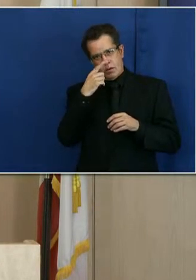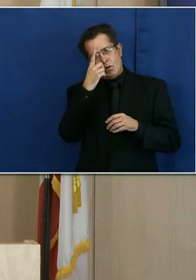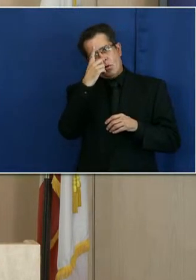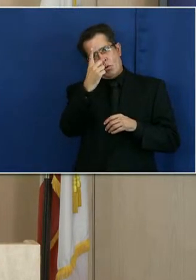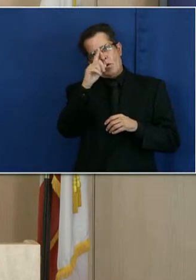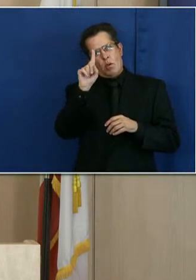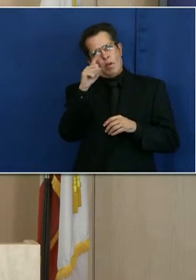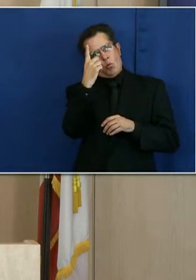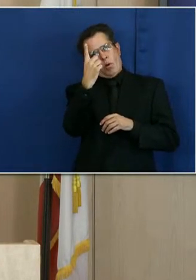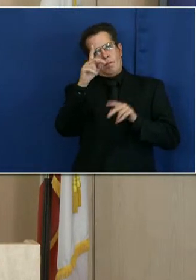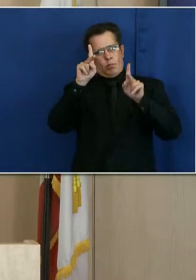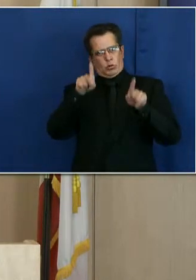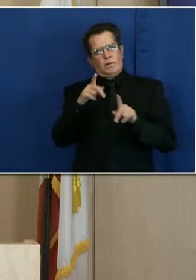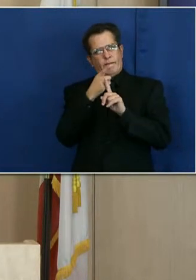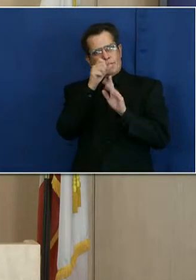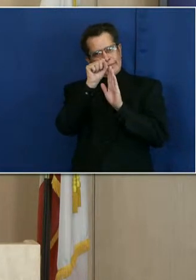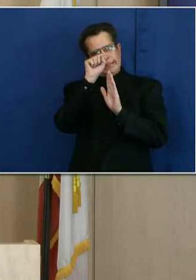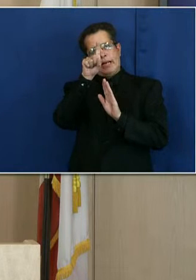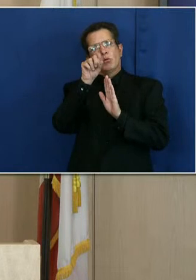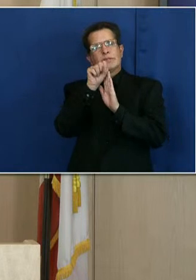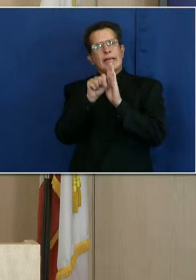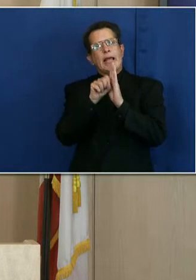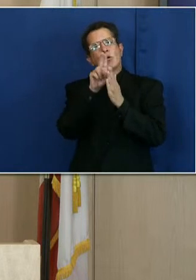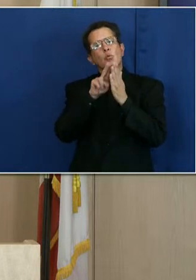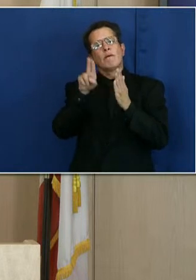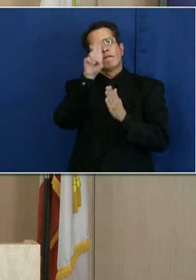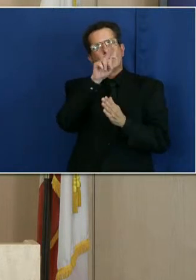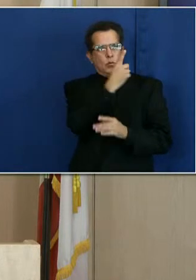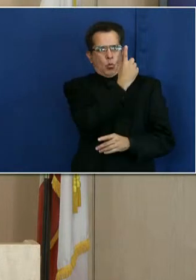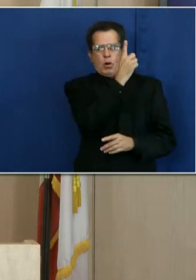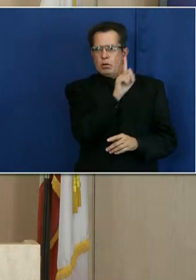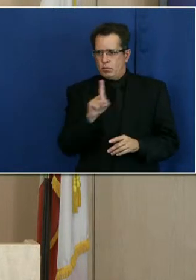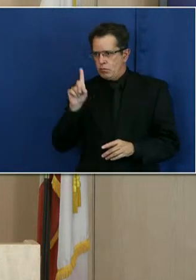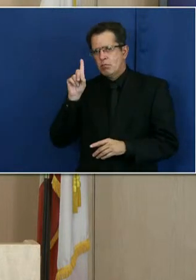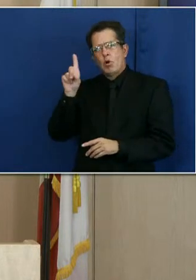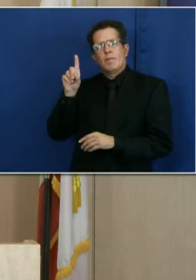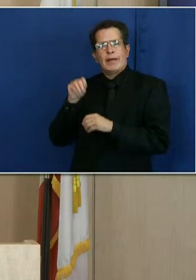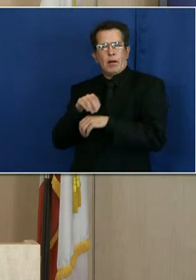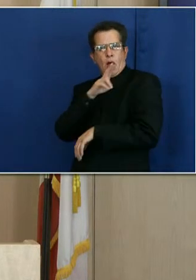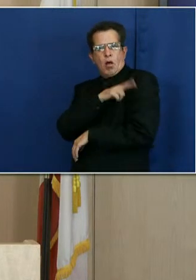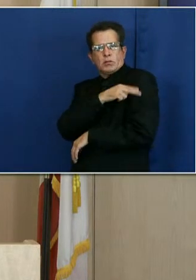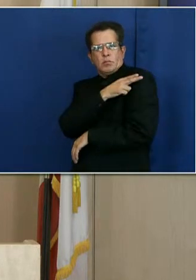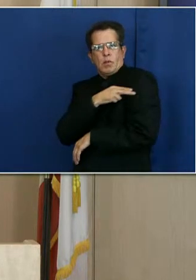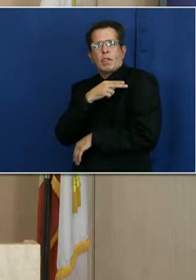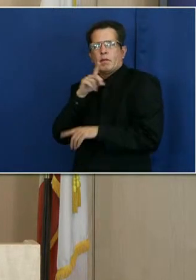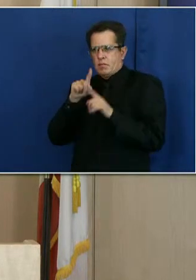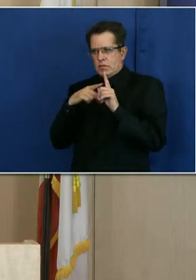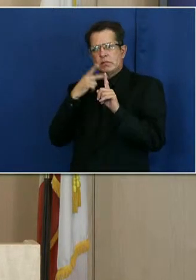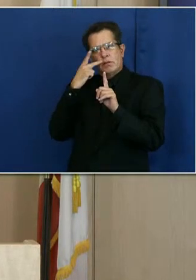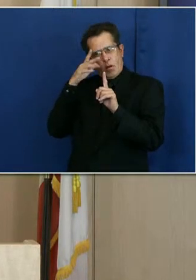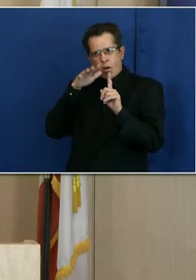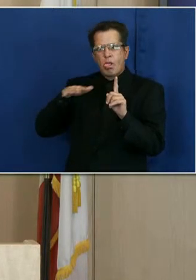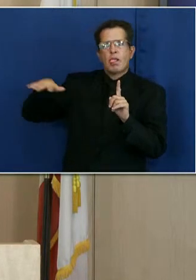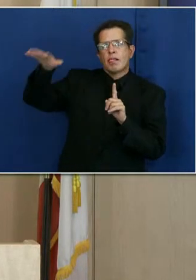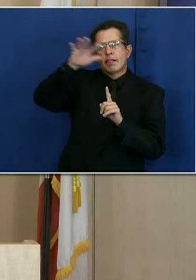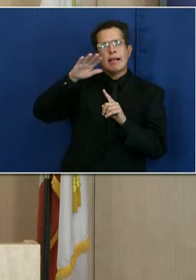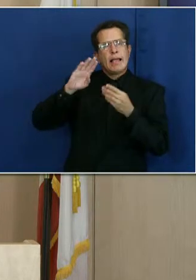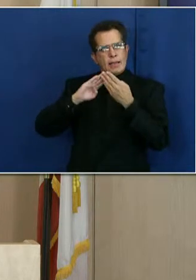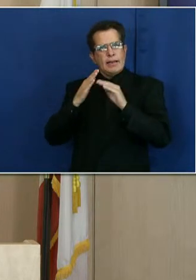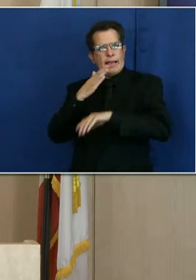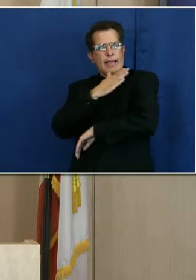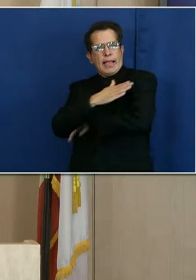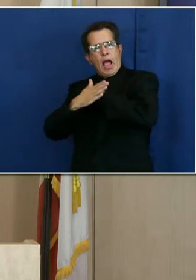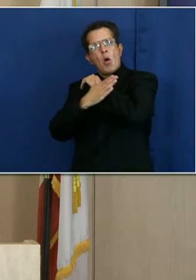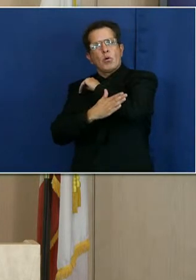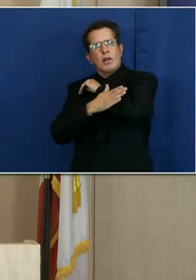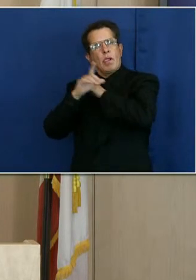student affected with COVID-19, but the hospitalization rate among other people infected across the county is also low. Do you think the low hospitalization